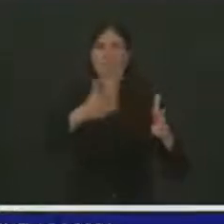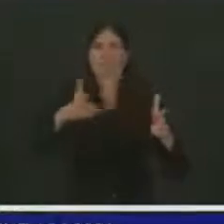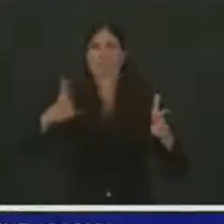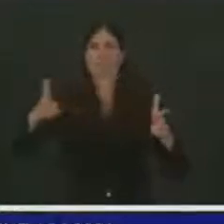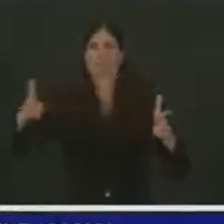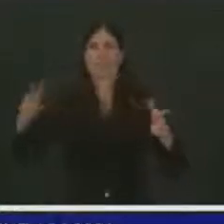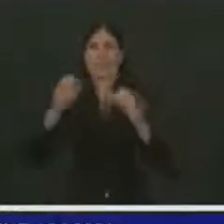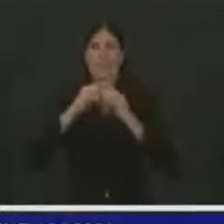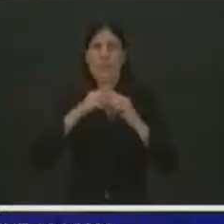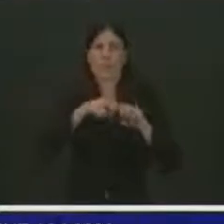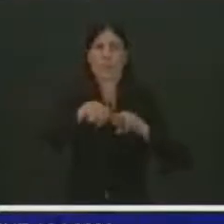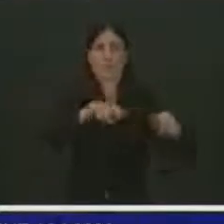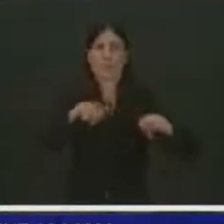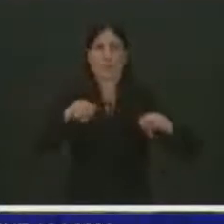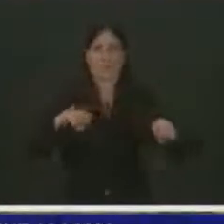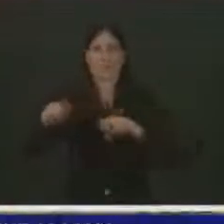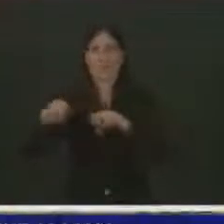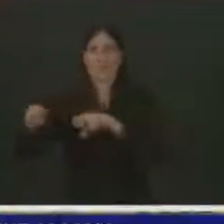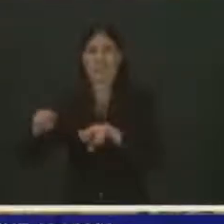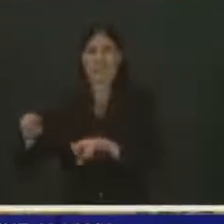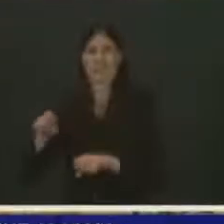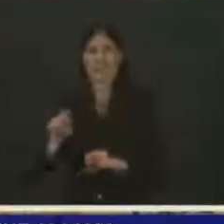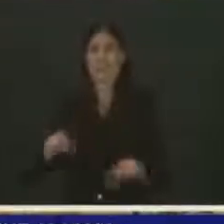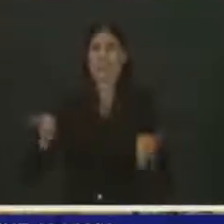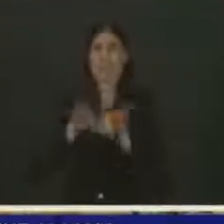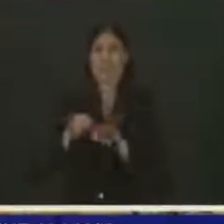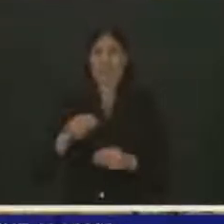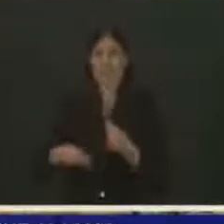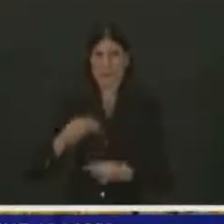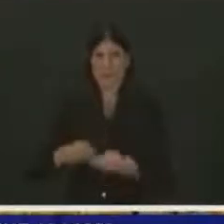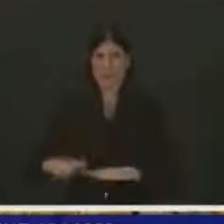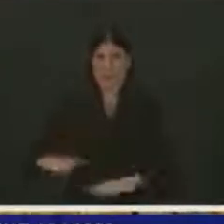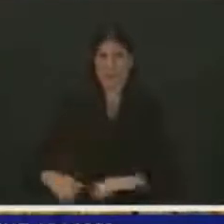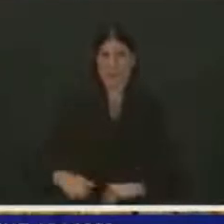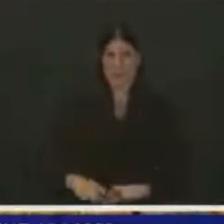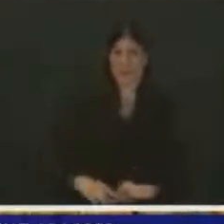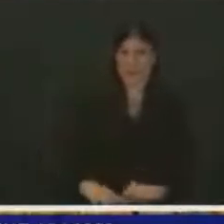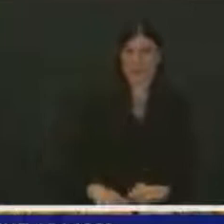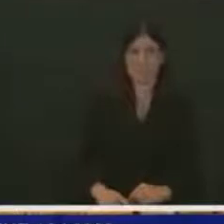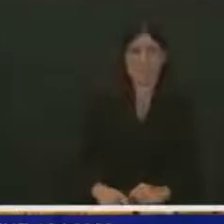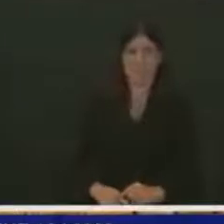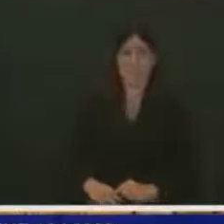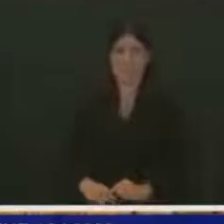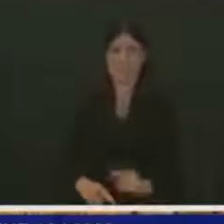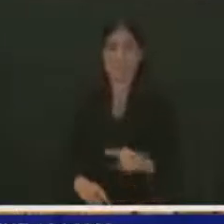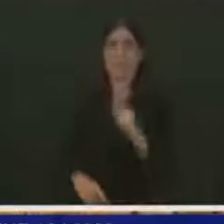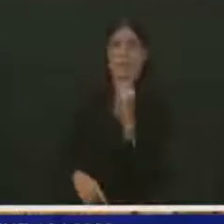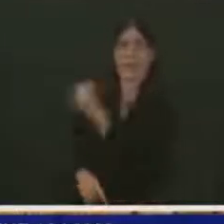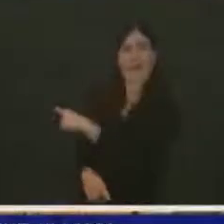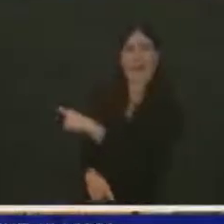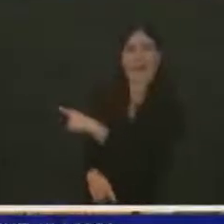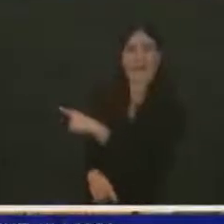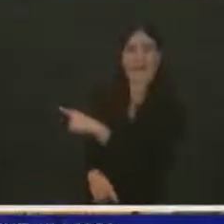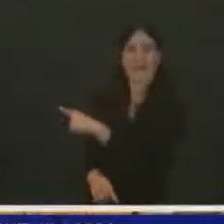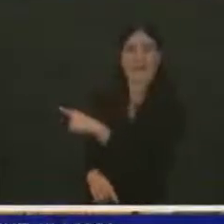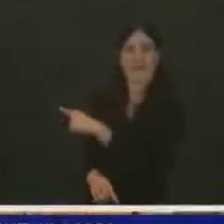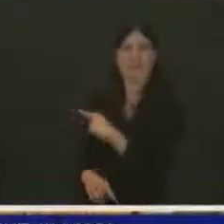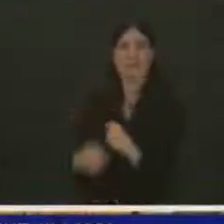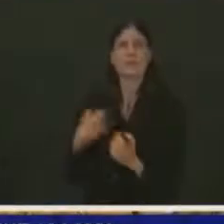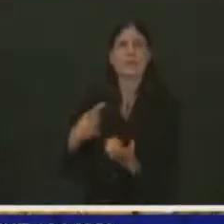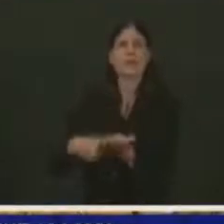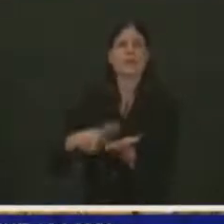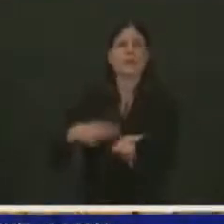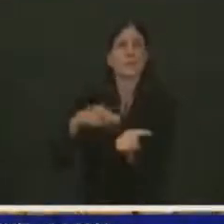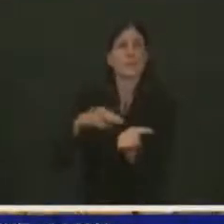cetera. Dr. Alexander Scott, so on the data, can you just give us an update on nursing homes and